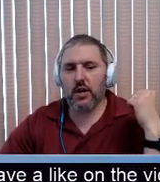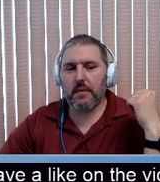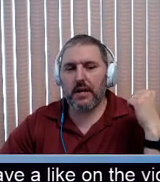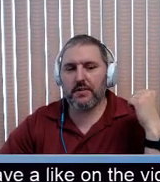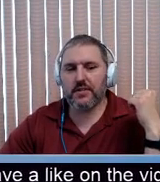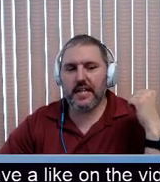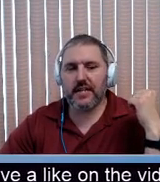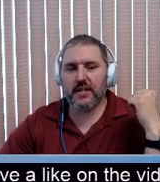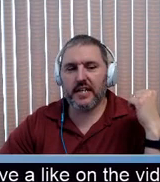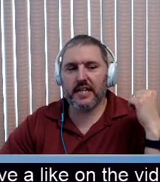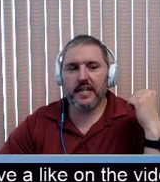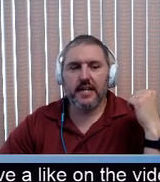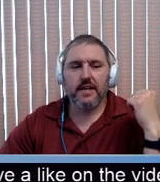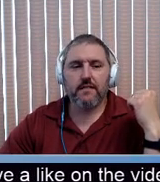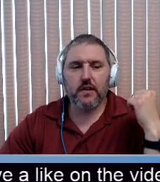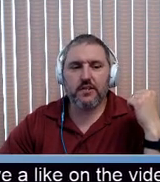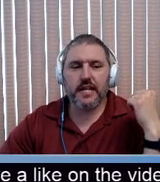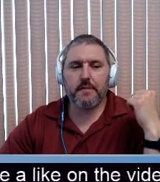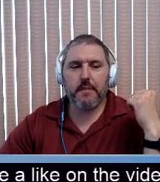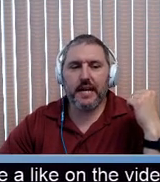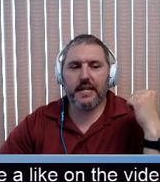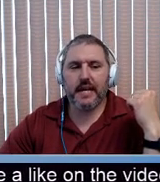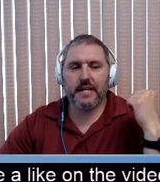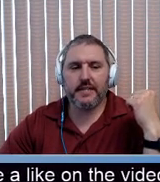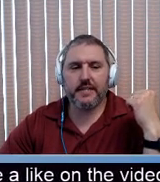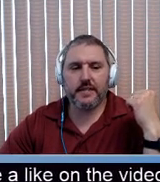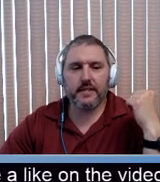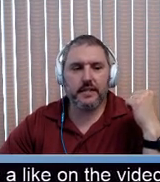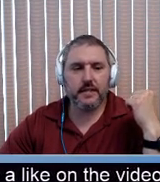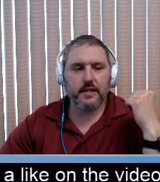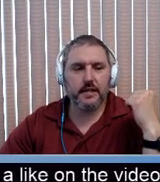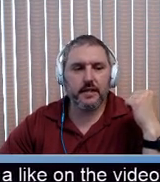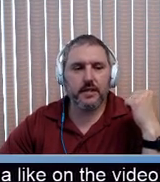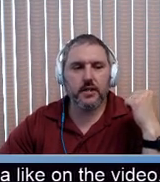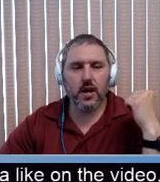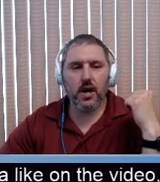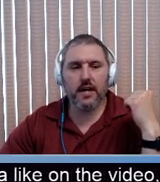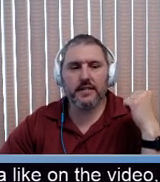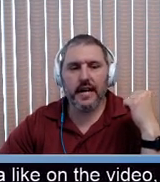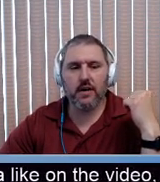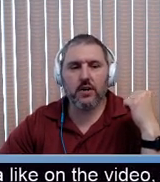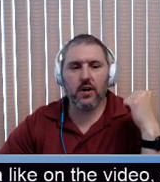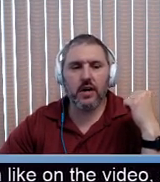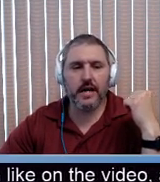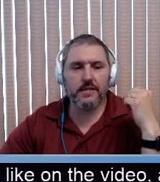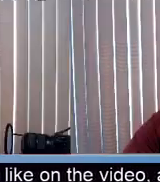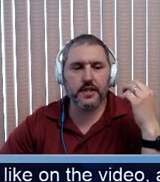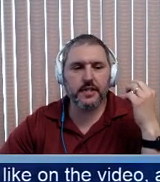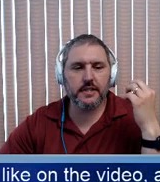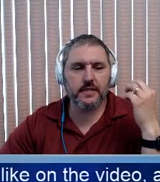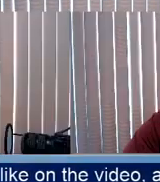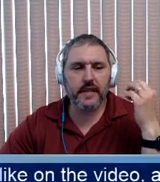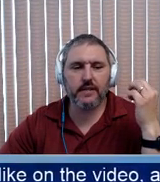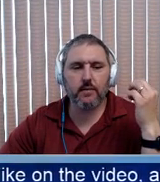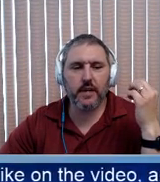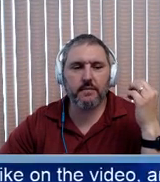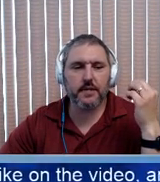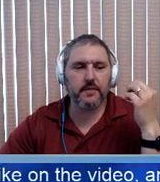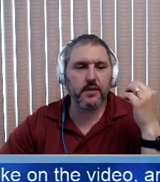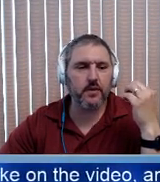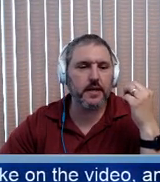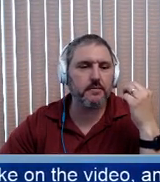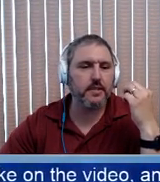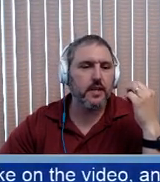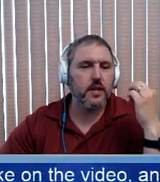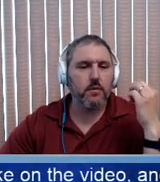Bandanas, water bottles, saline, first aid, band-aids, gauze, alcohol, hydrogen, disinfectant wipes,